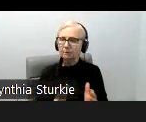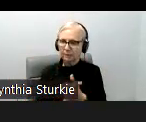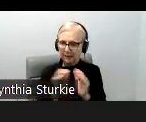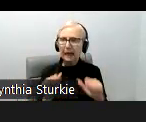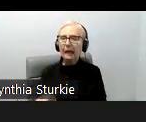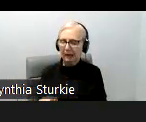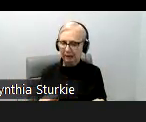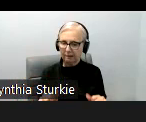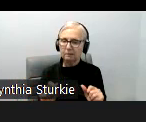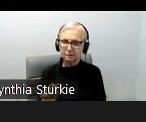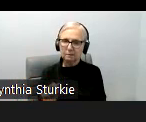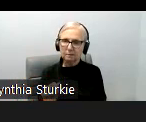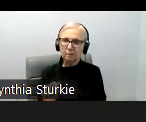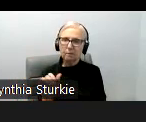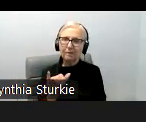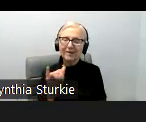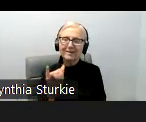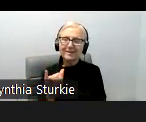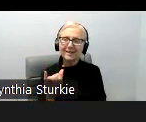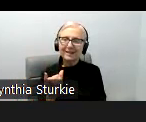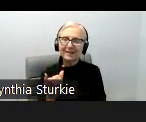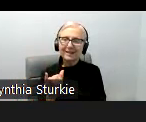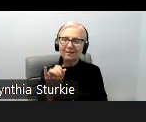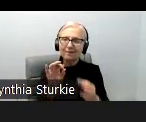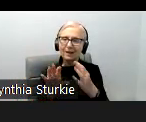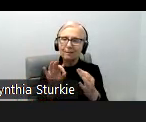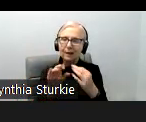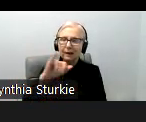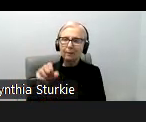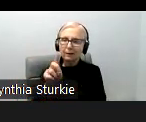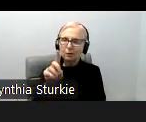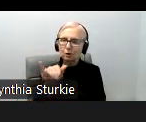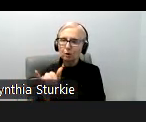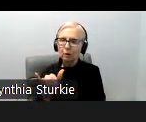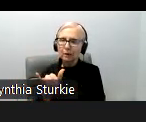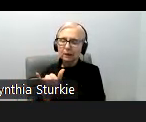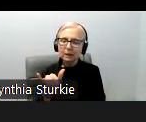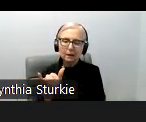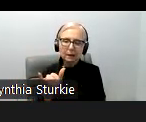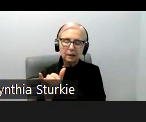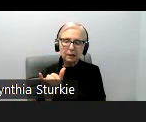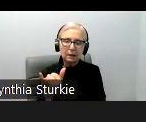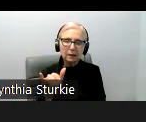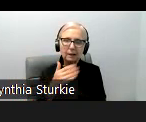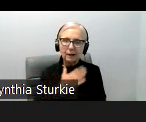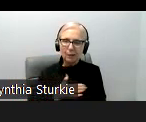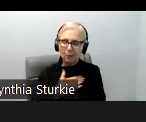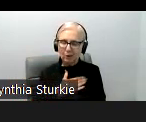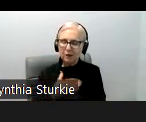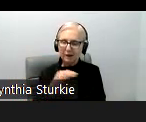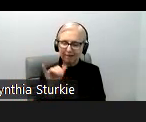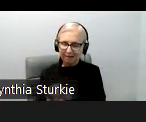Awesome. Love seeing that feedback about Jody. appreciate that.